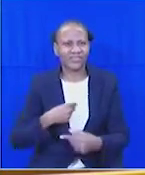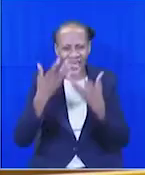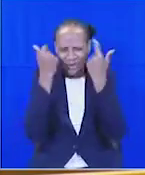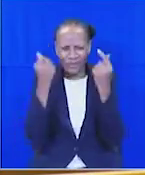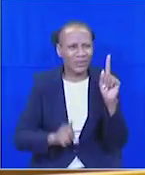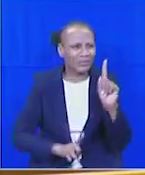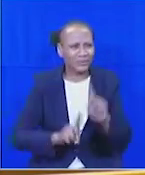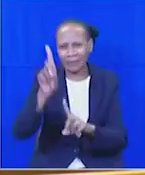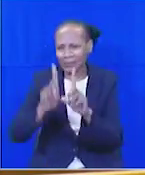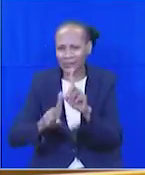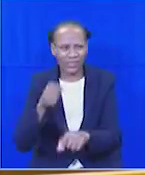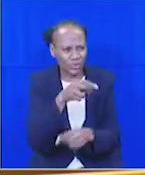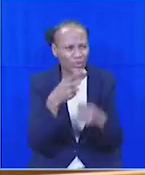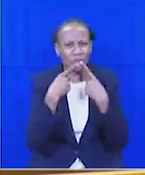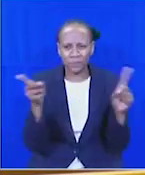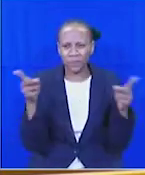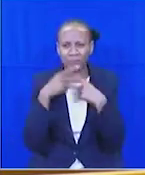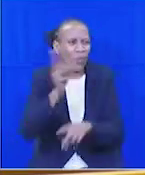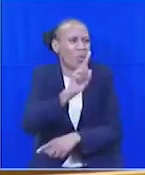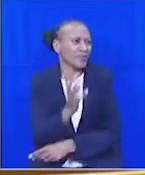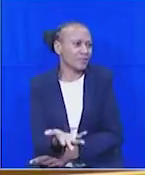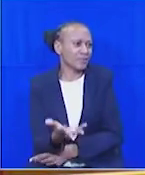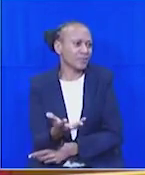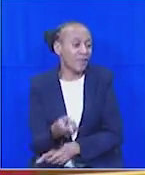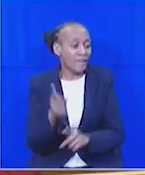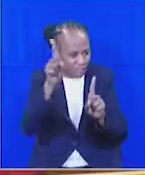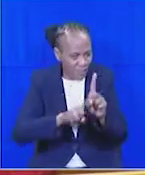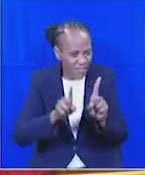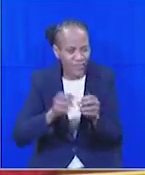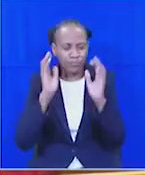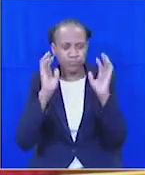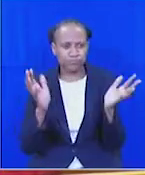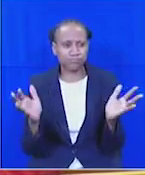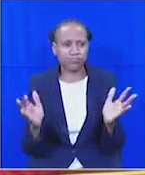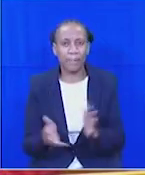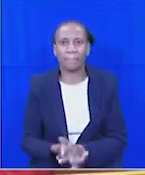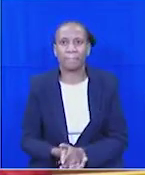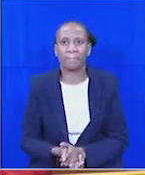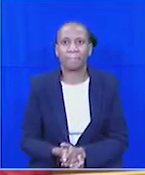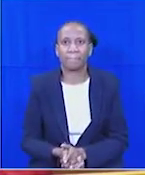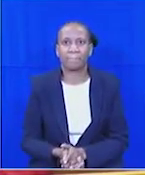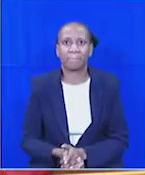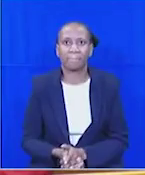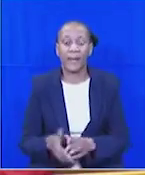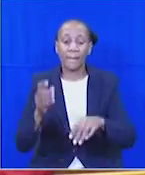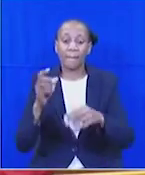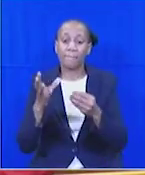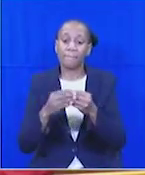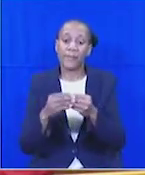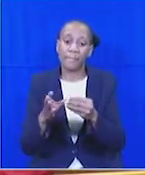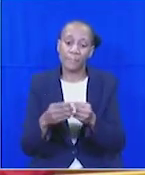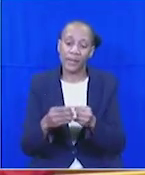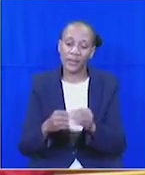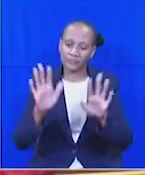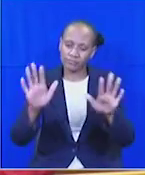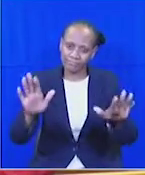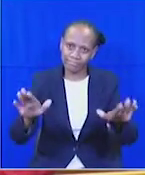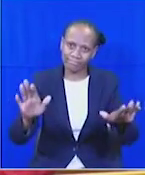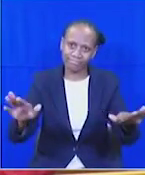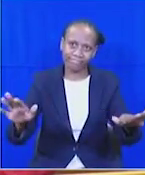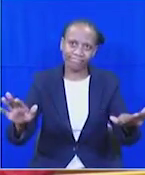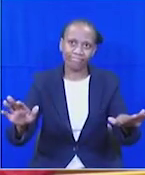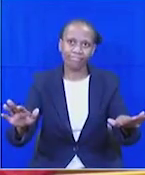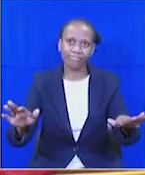you were bragging about over here. It's failing, Minister, because you're not fighting hard enough for a budget adequate enough to make